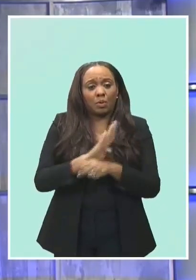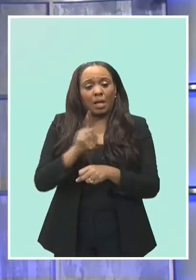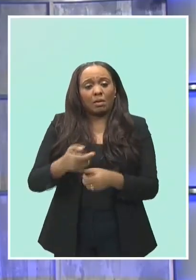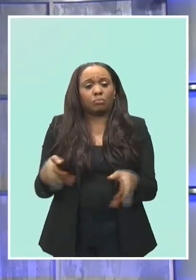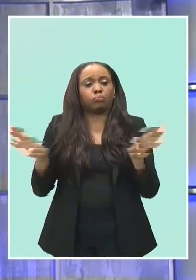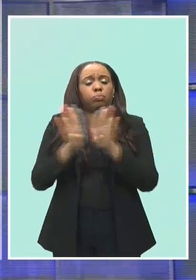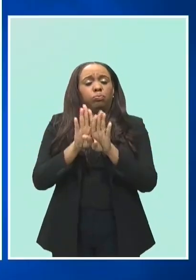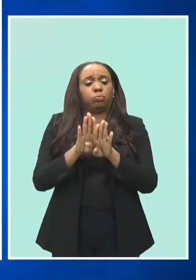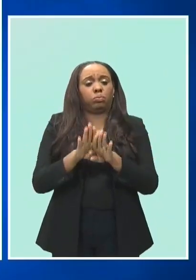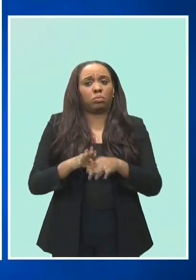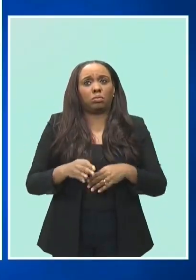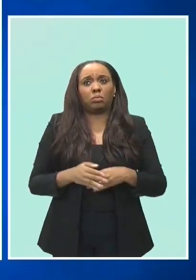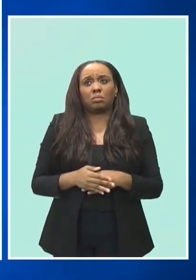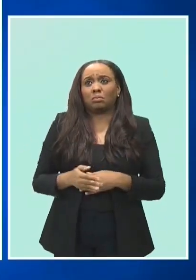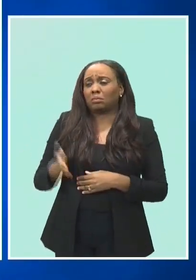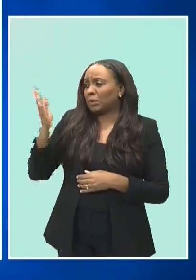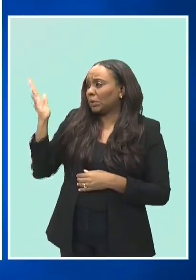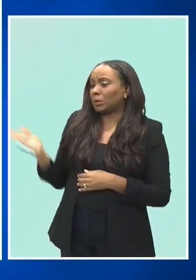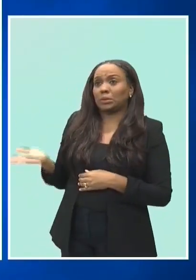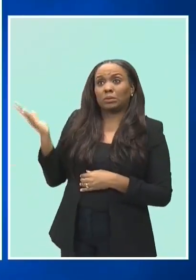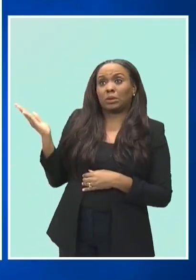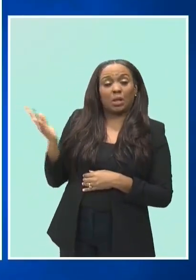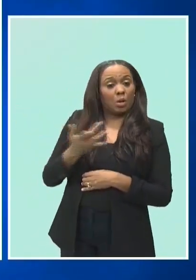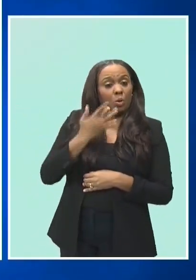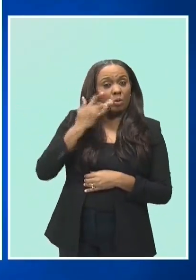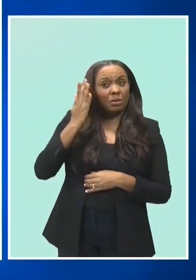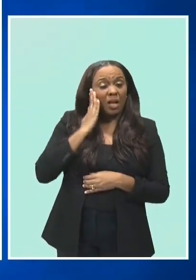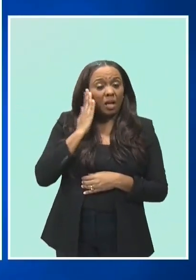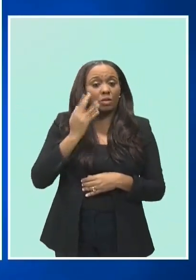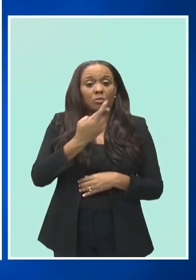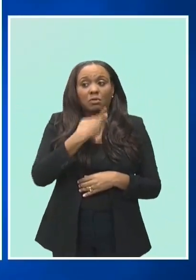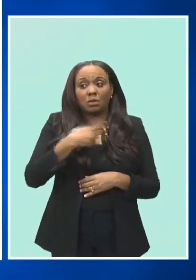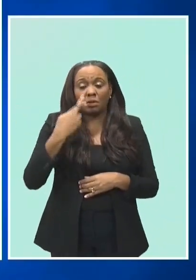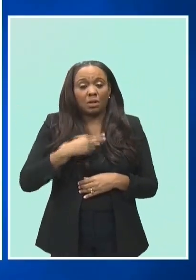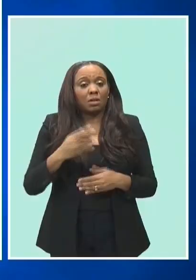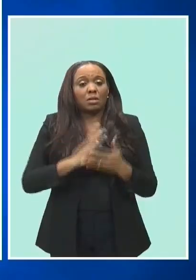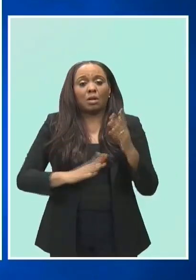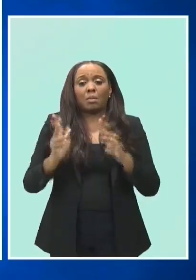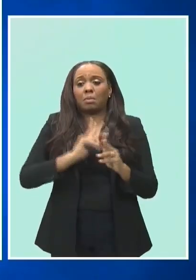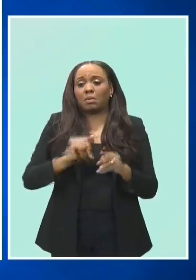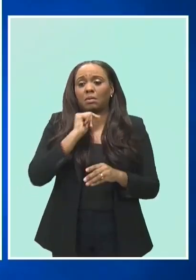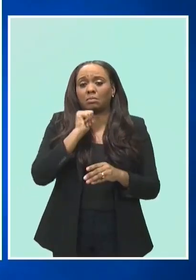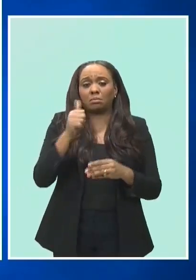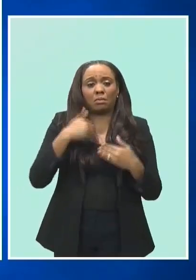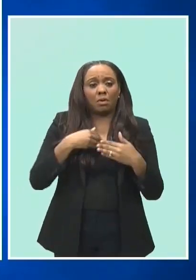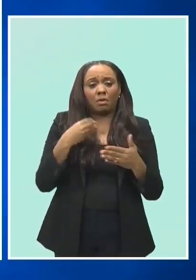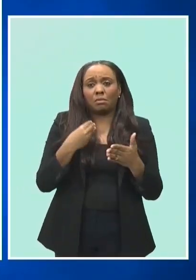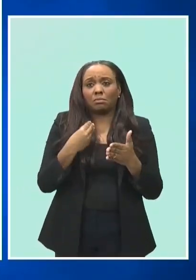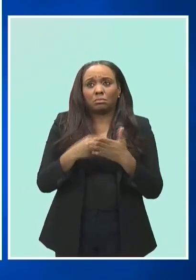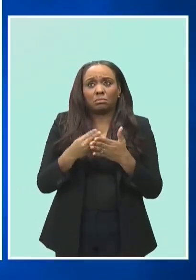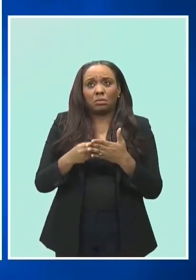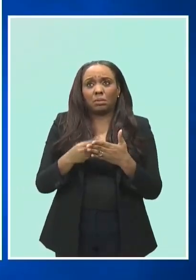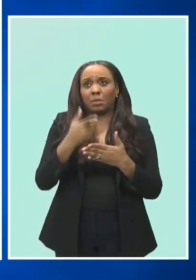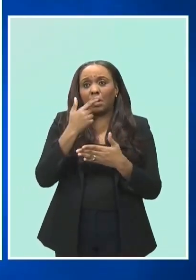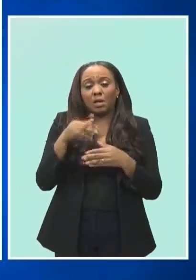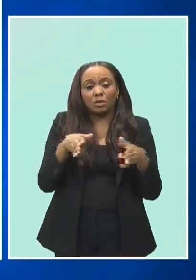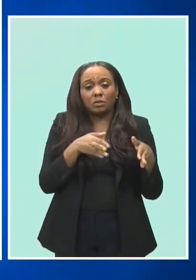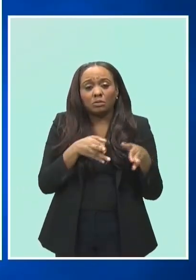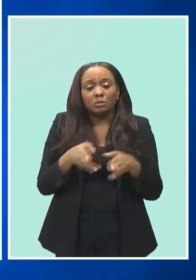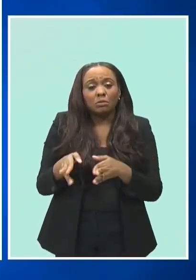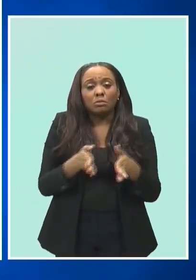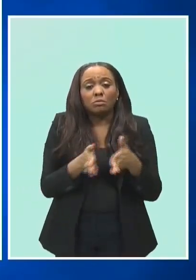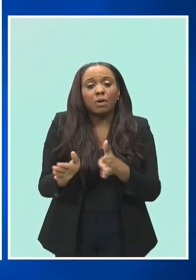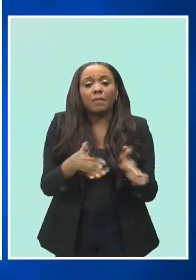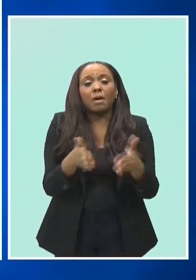report. Hotels, restaurants, and tour operators have been losing money since the health of the New River began slowly